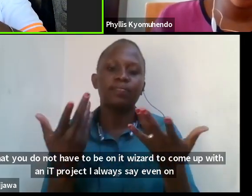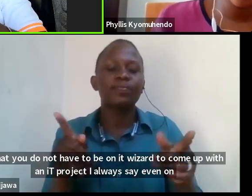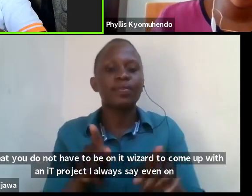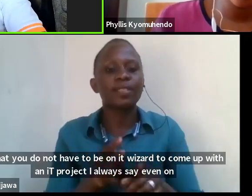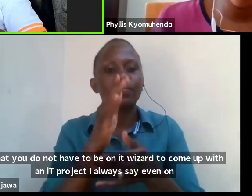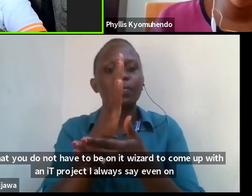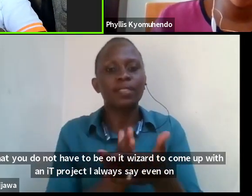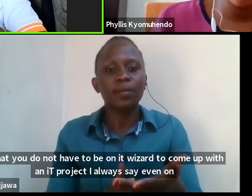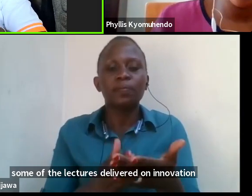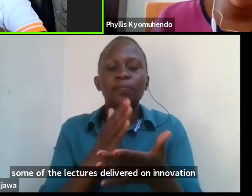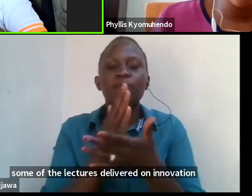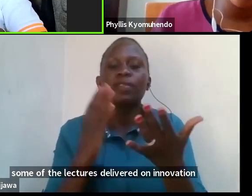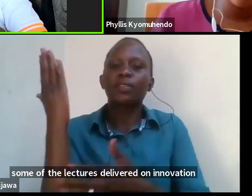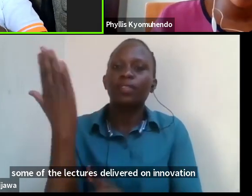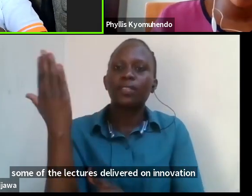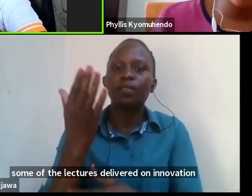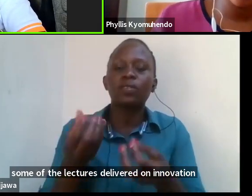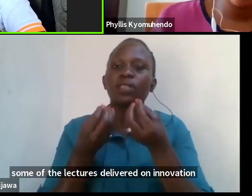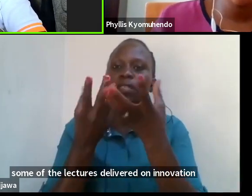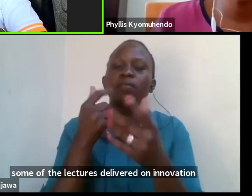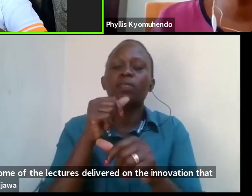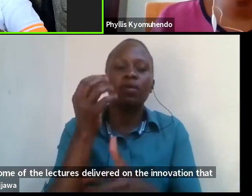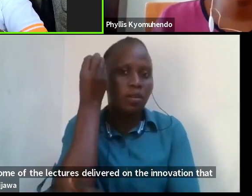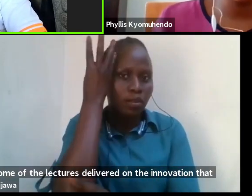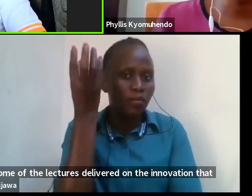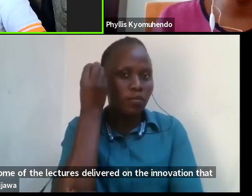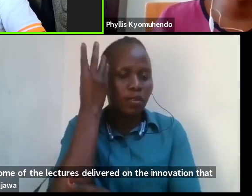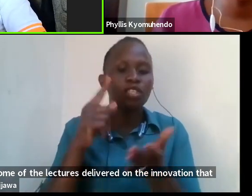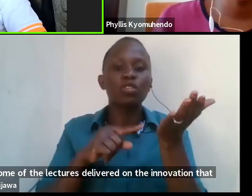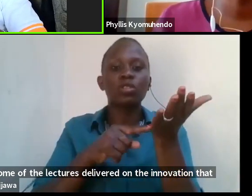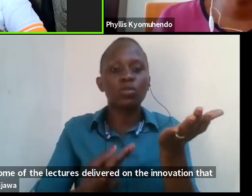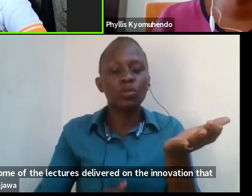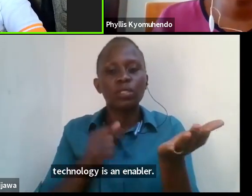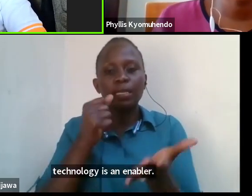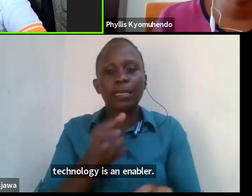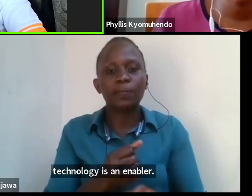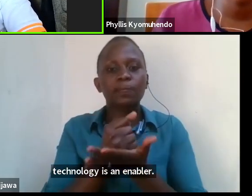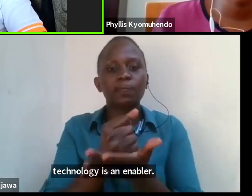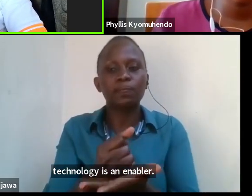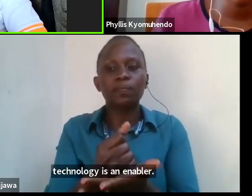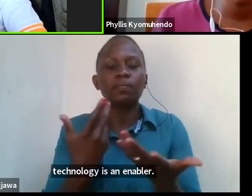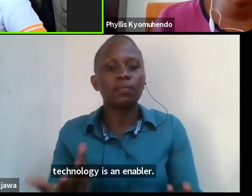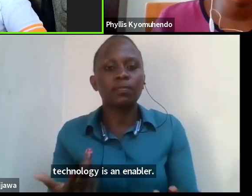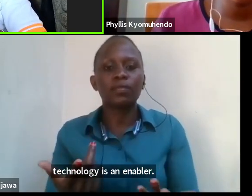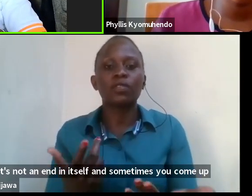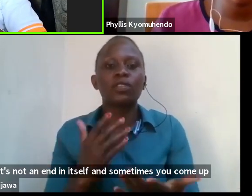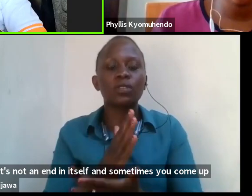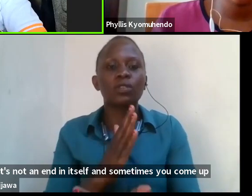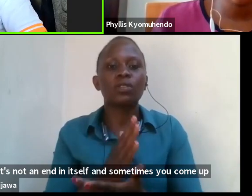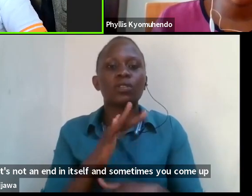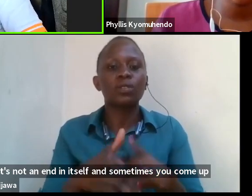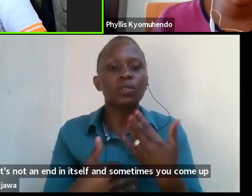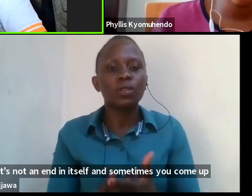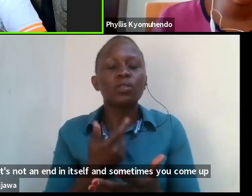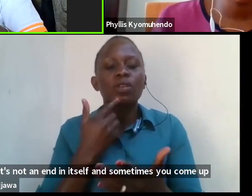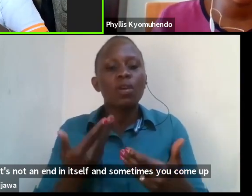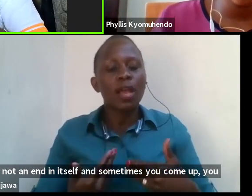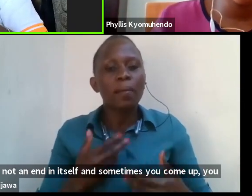innovation, that technology is an enabler. It's not an end in itself. And sometimes you find people who are designing